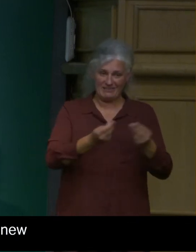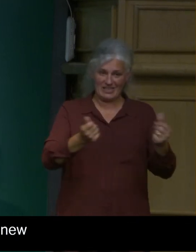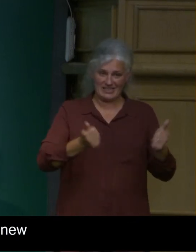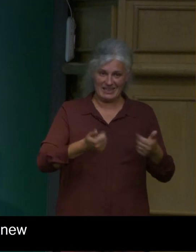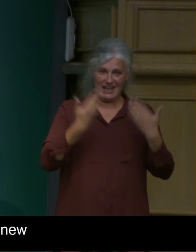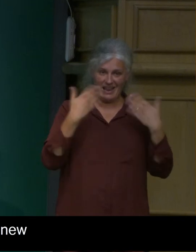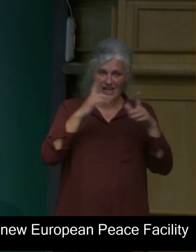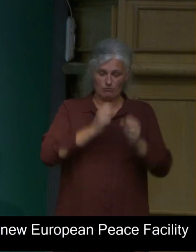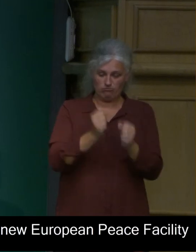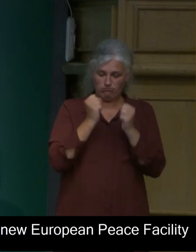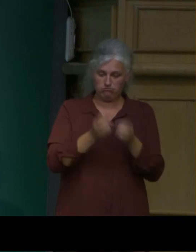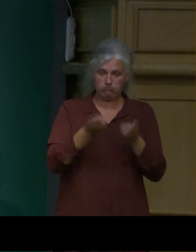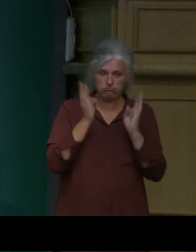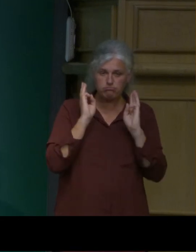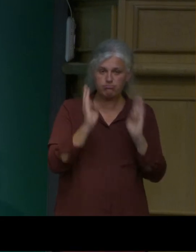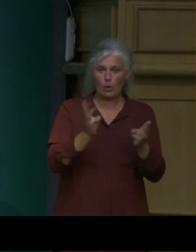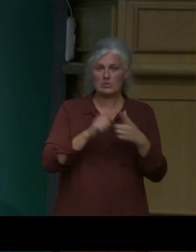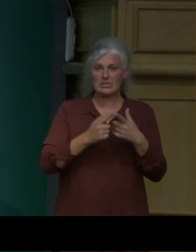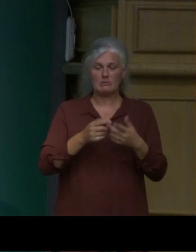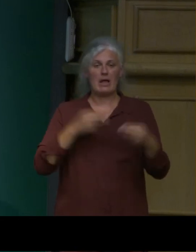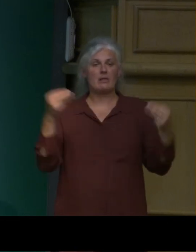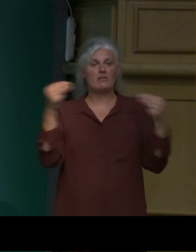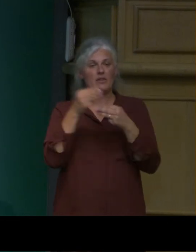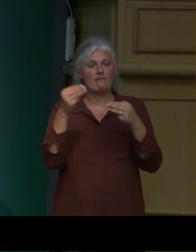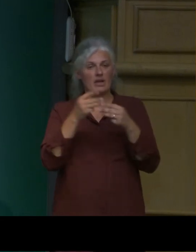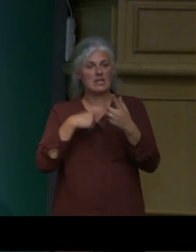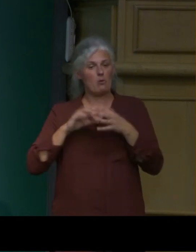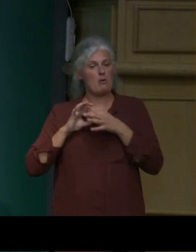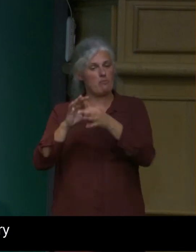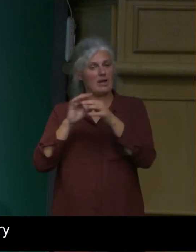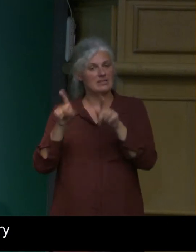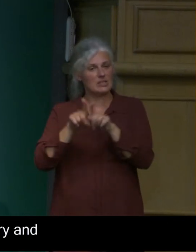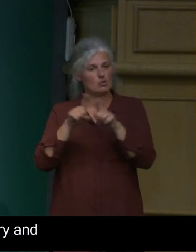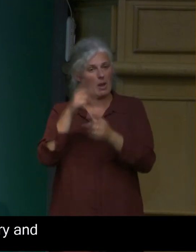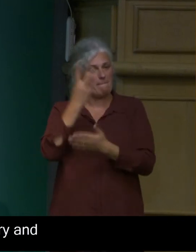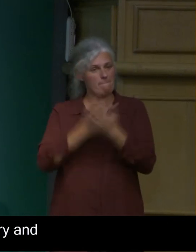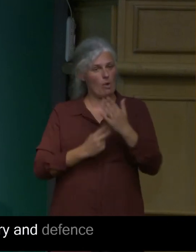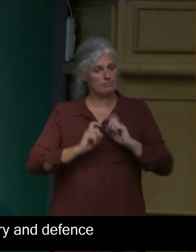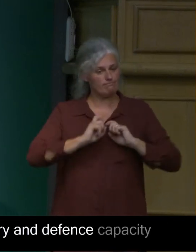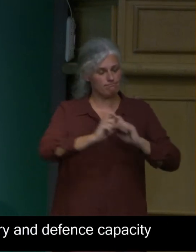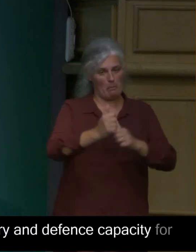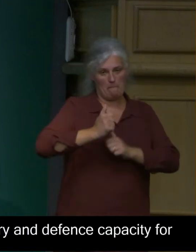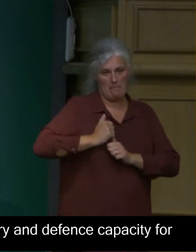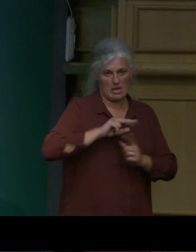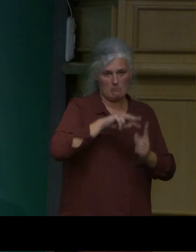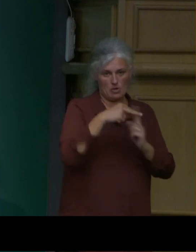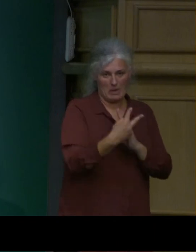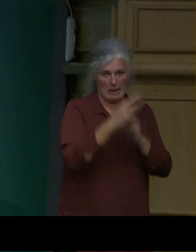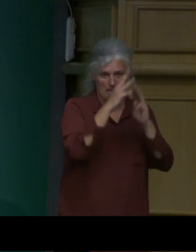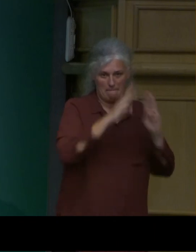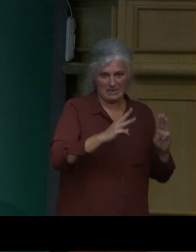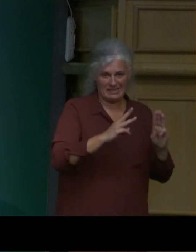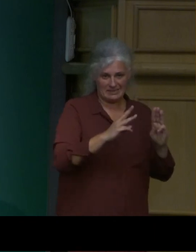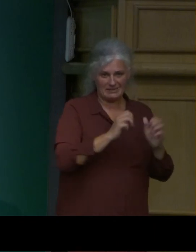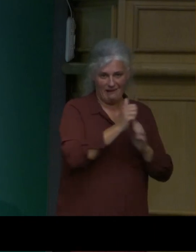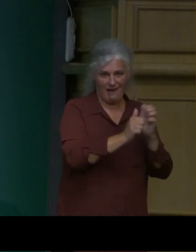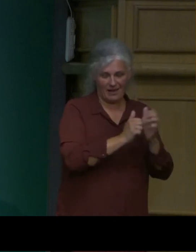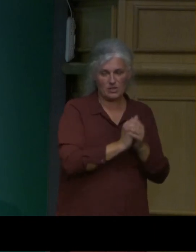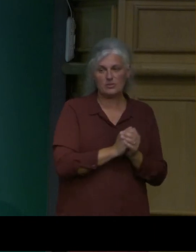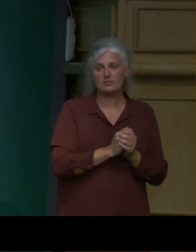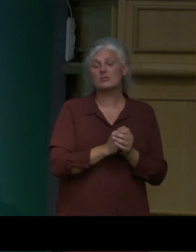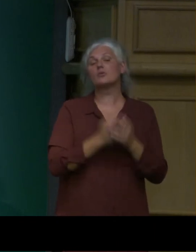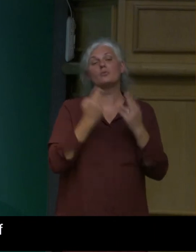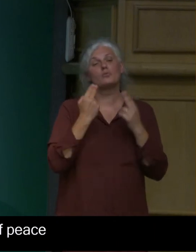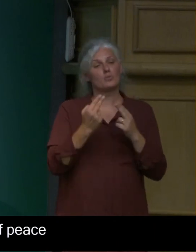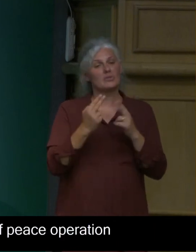the strengthening of military and defense capacities of Partners and bolsters the military aspects of Peace operations notably those